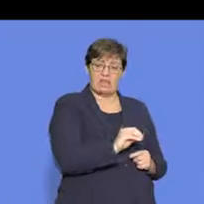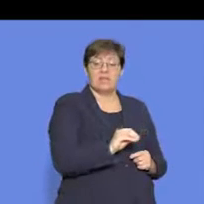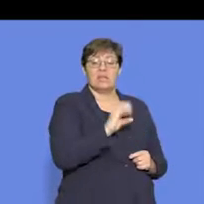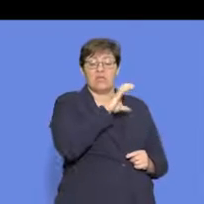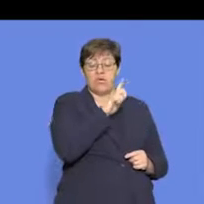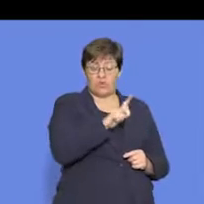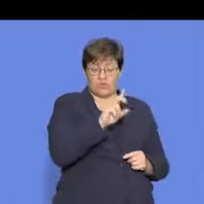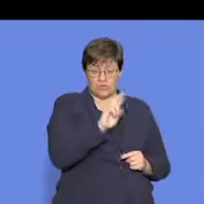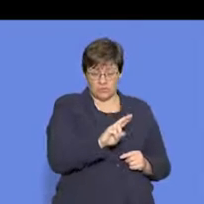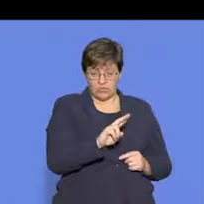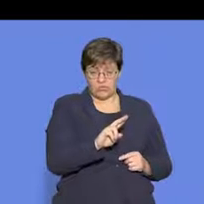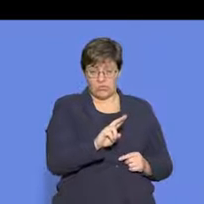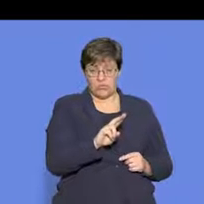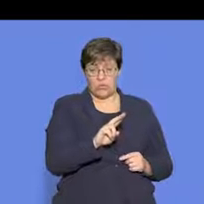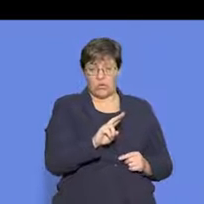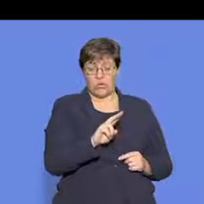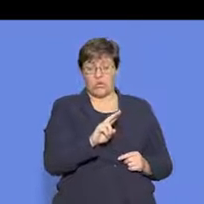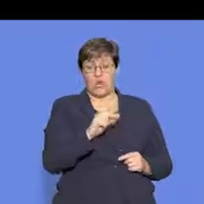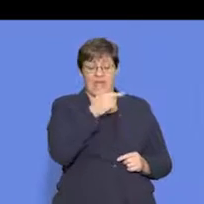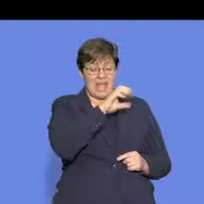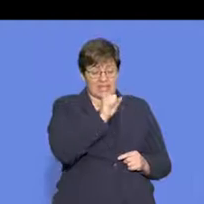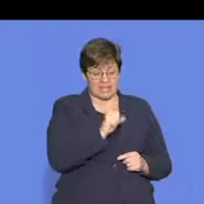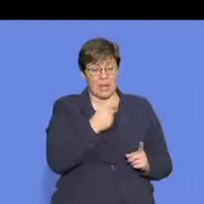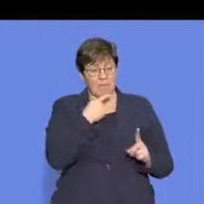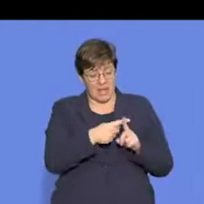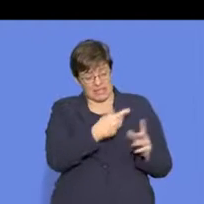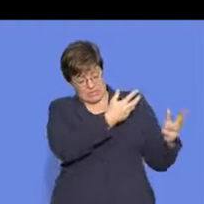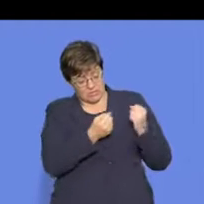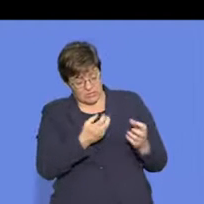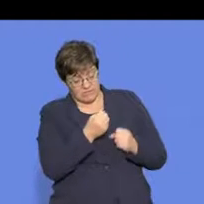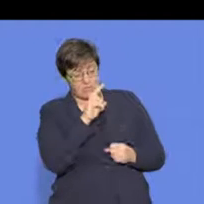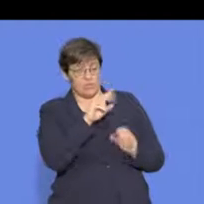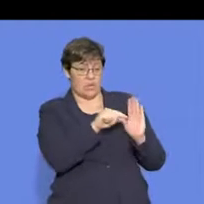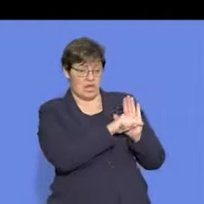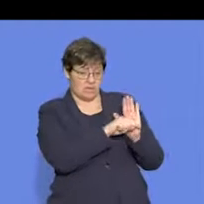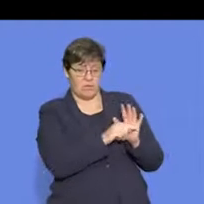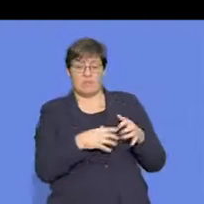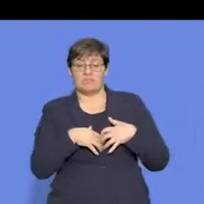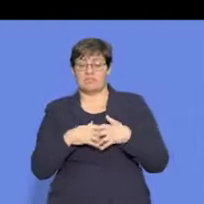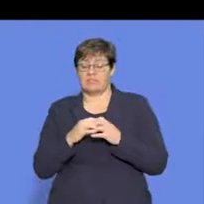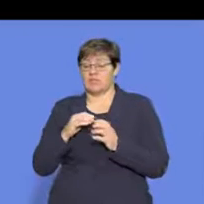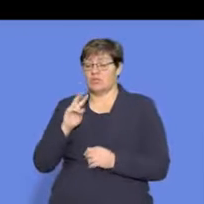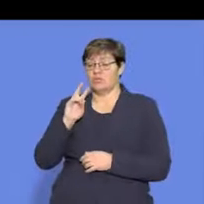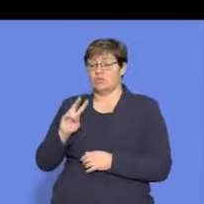and so chlorine is going to gain electrons to form the chloride ion,